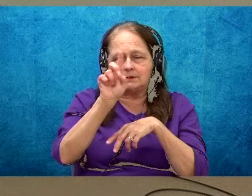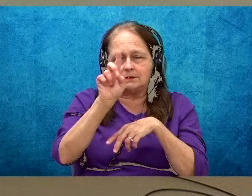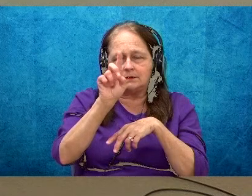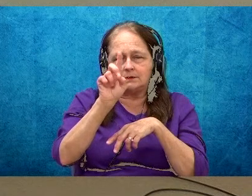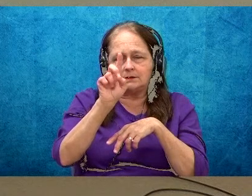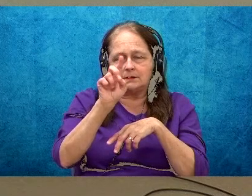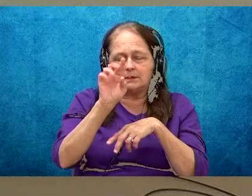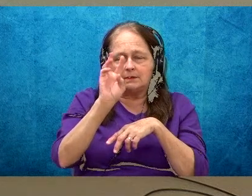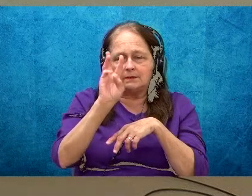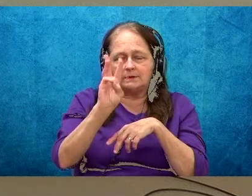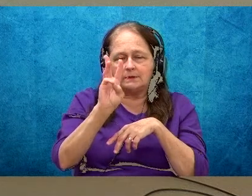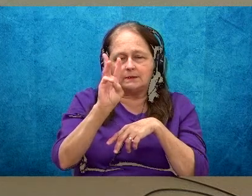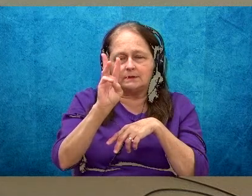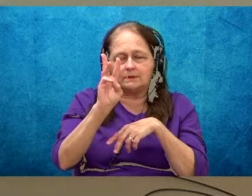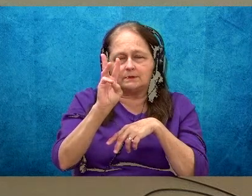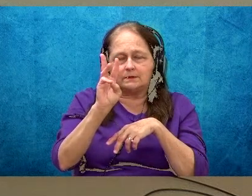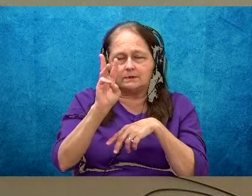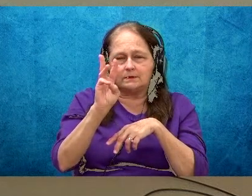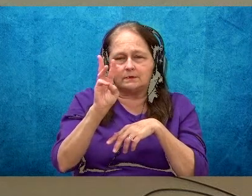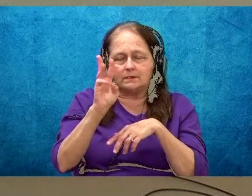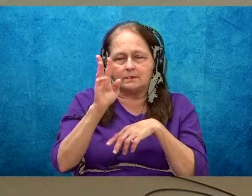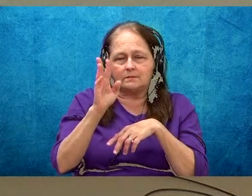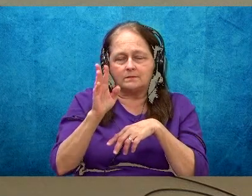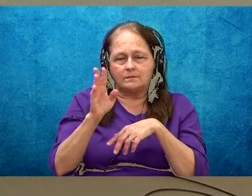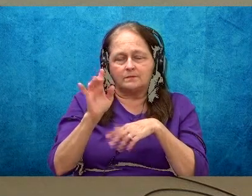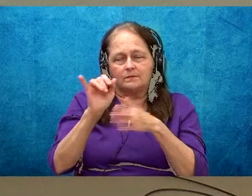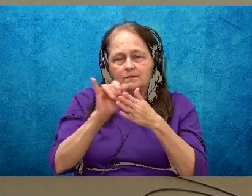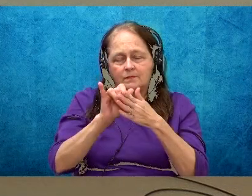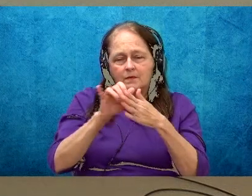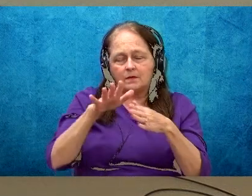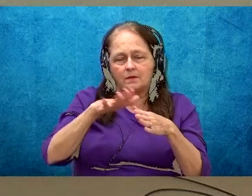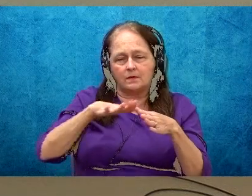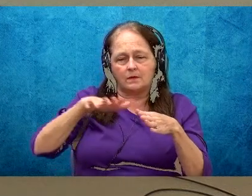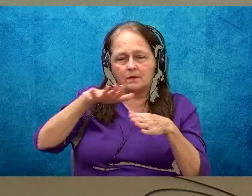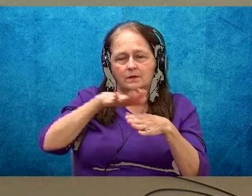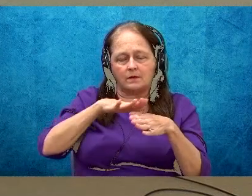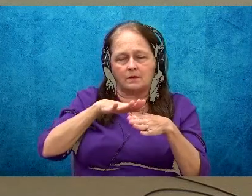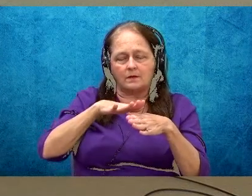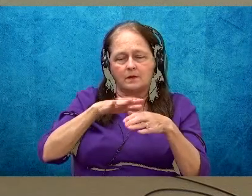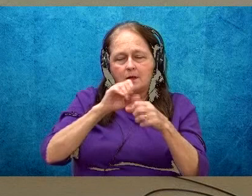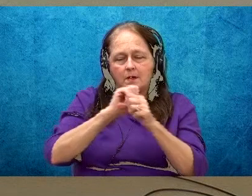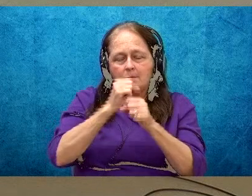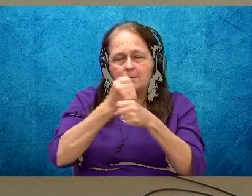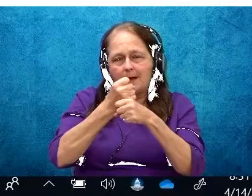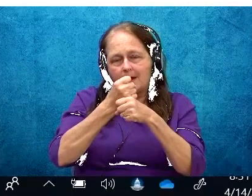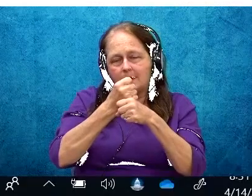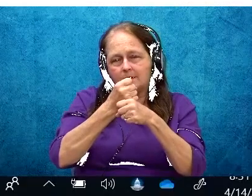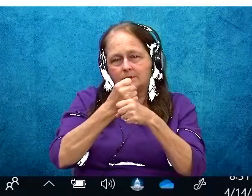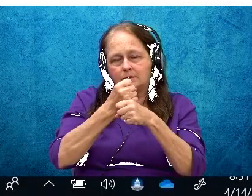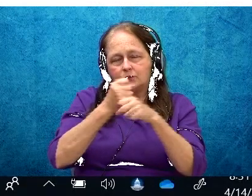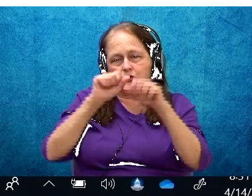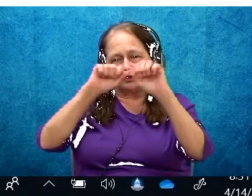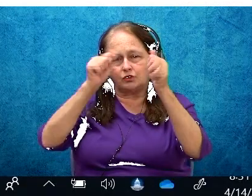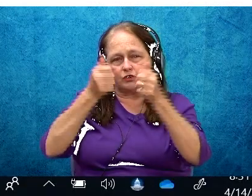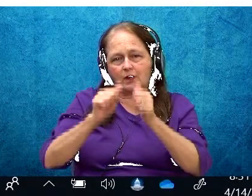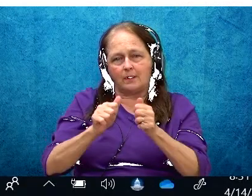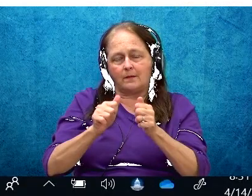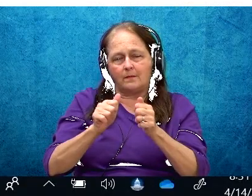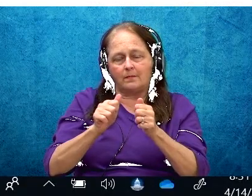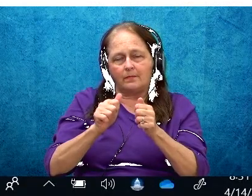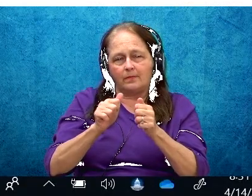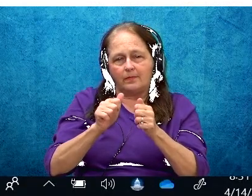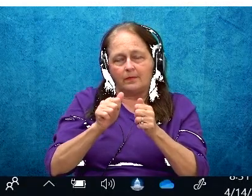6 faces. A face is simply the piece that makes up the shape. It has